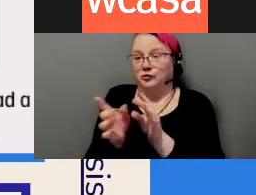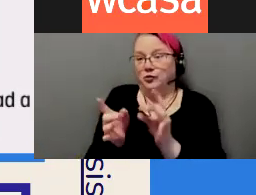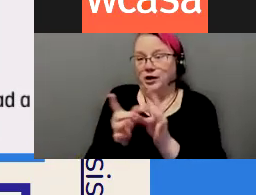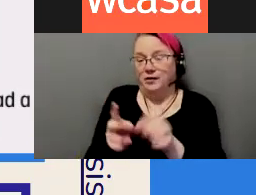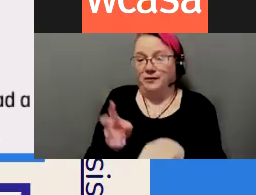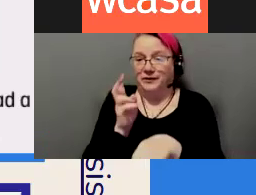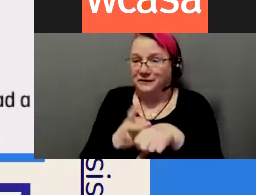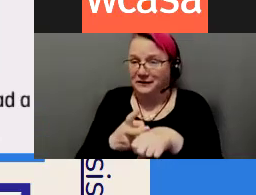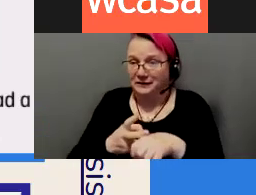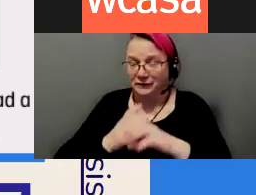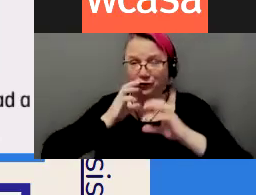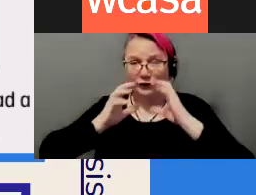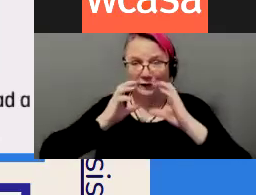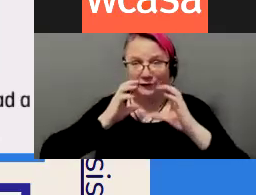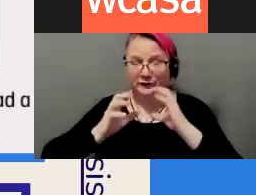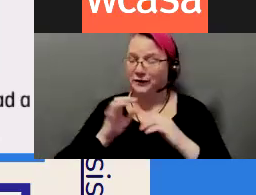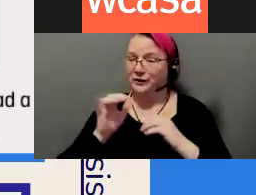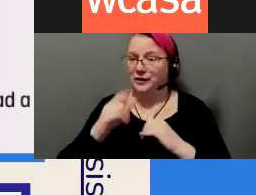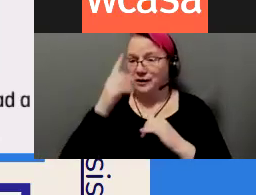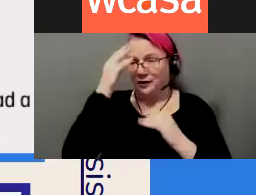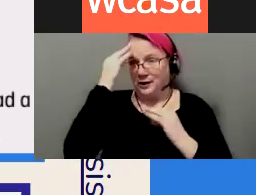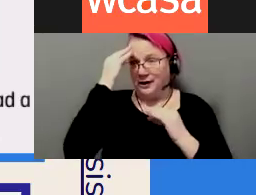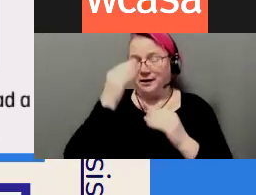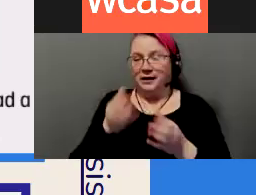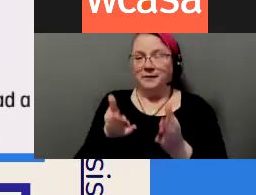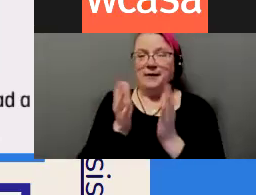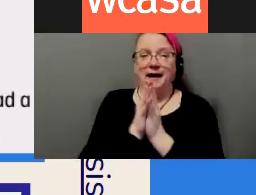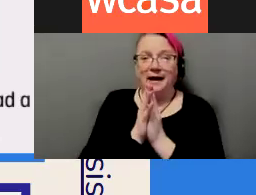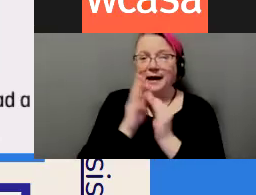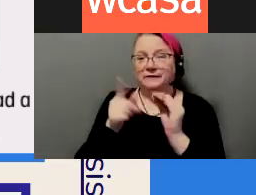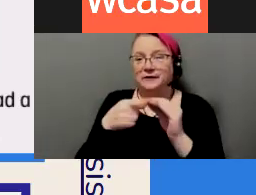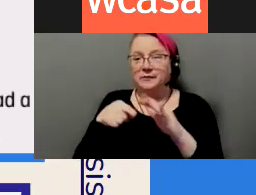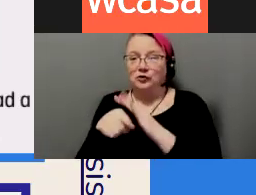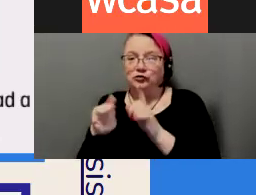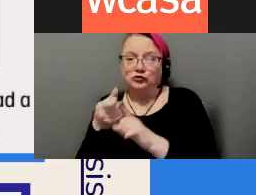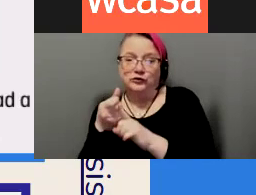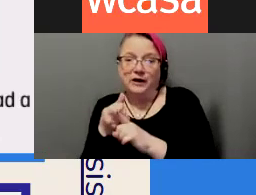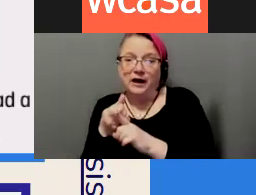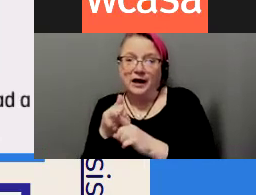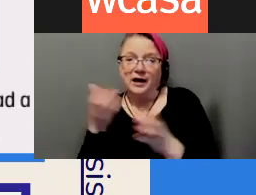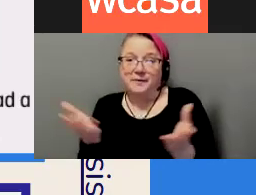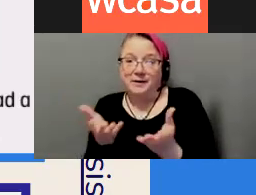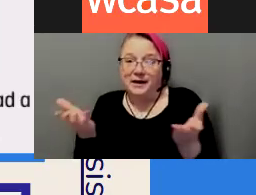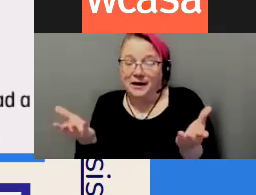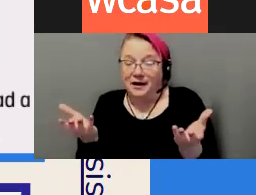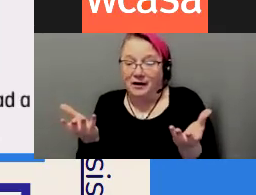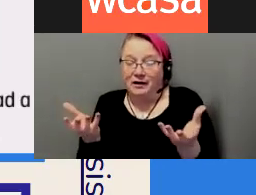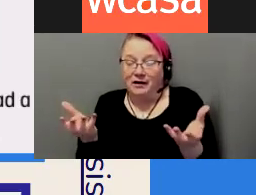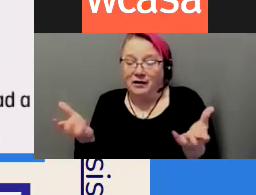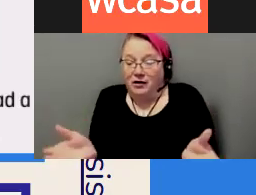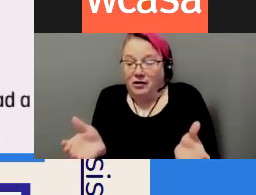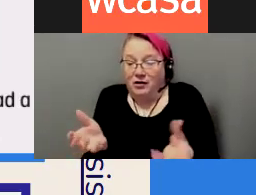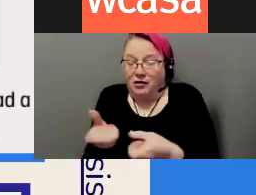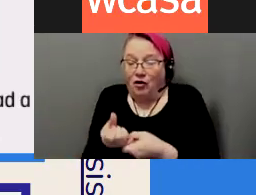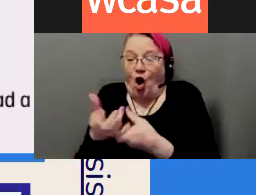difficult conversation, that we think that by asking about suicide, we may be actually causing the person to act on their